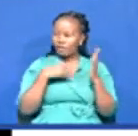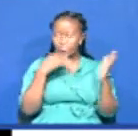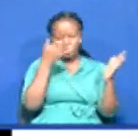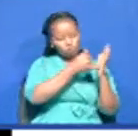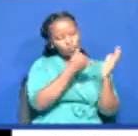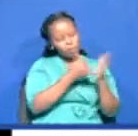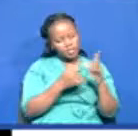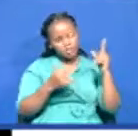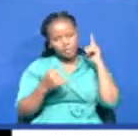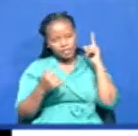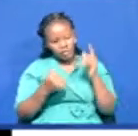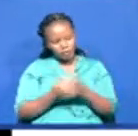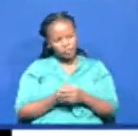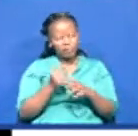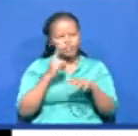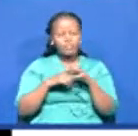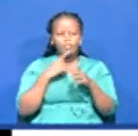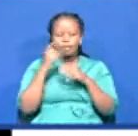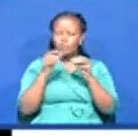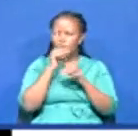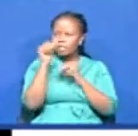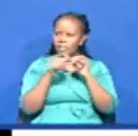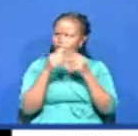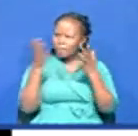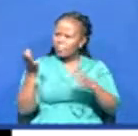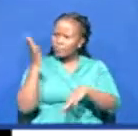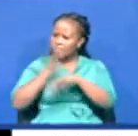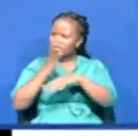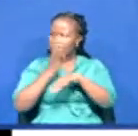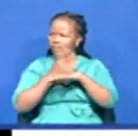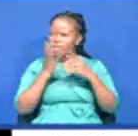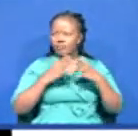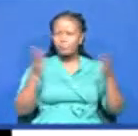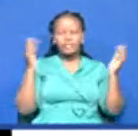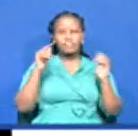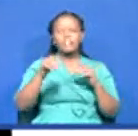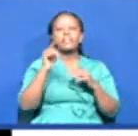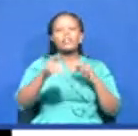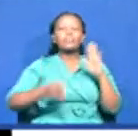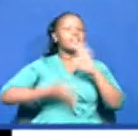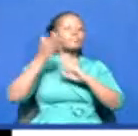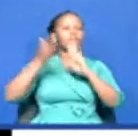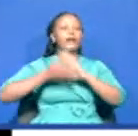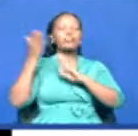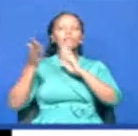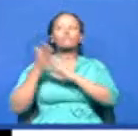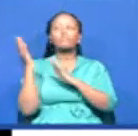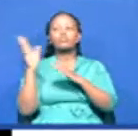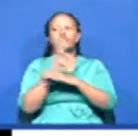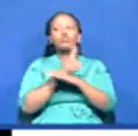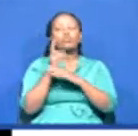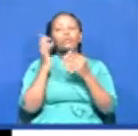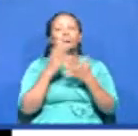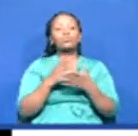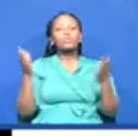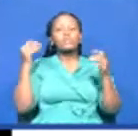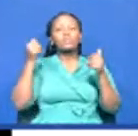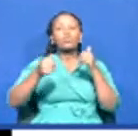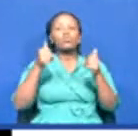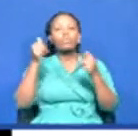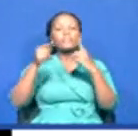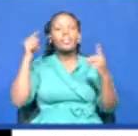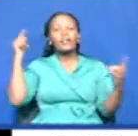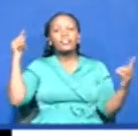talk about illicit trade, counterfeits also, it's fast-moving consumer goods that are targeted when it comes